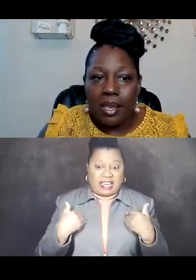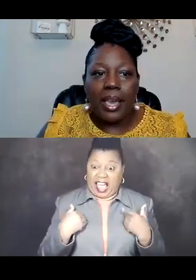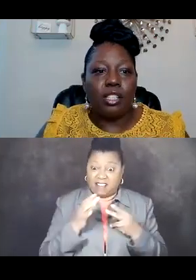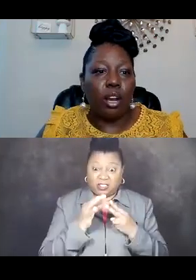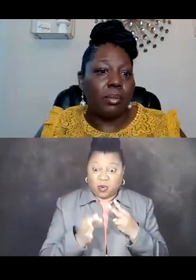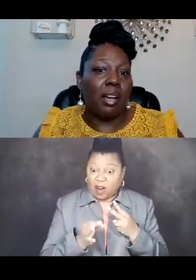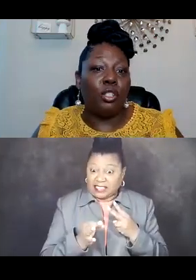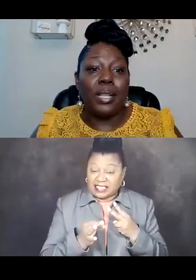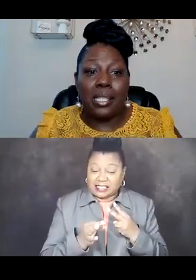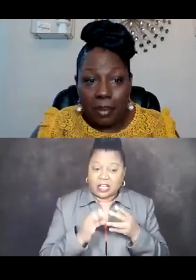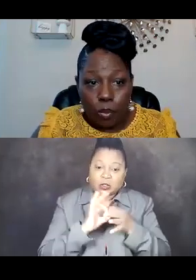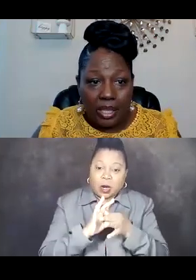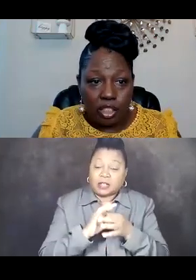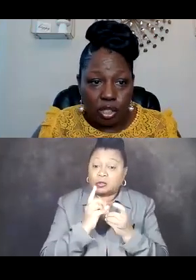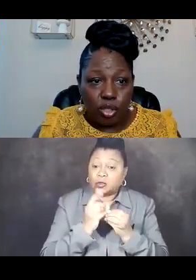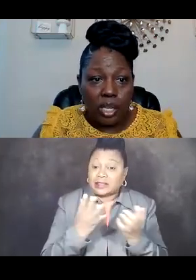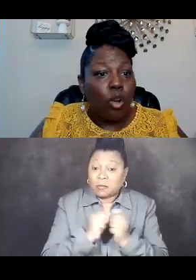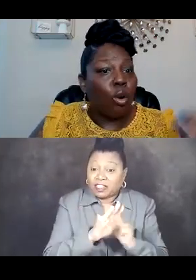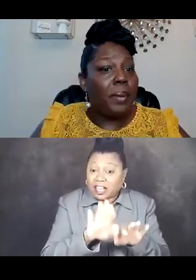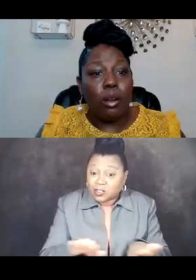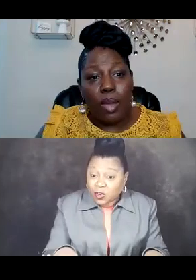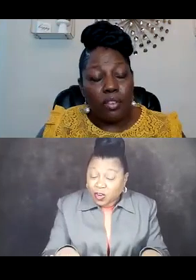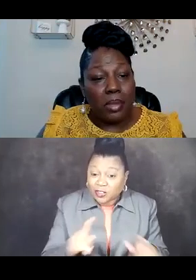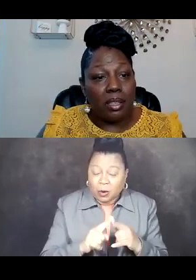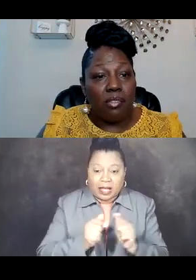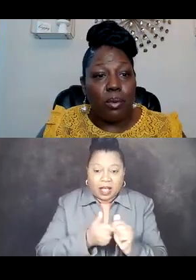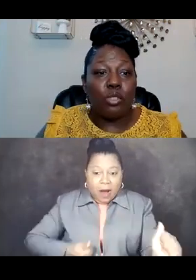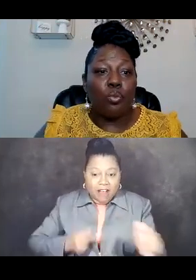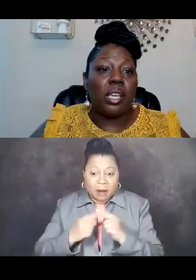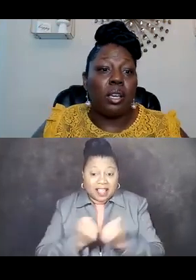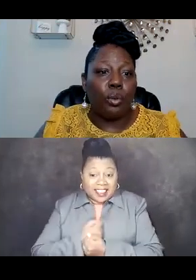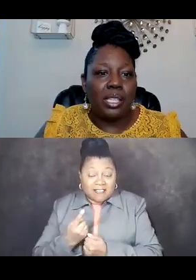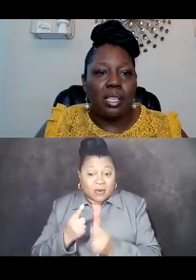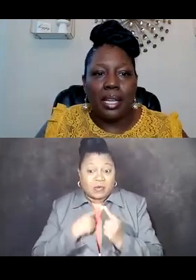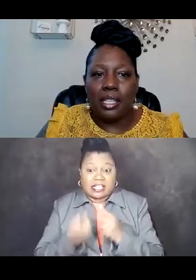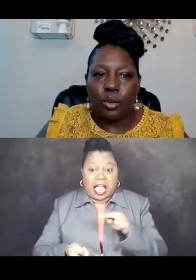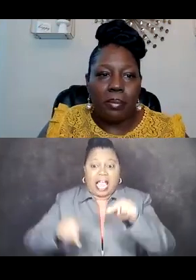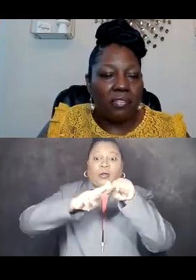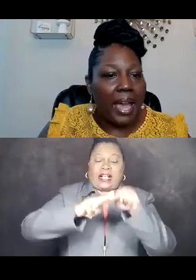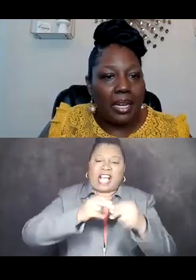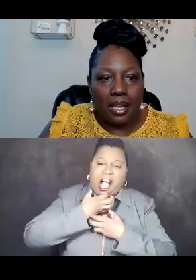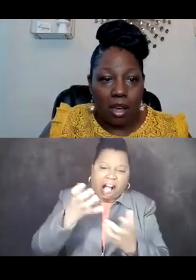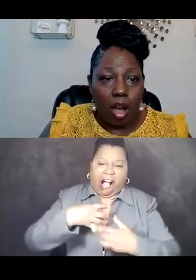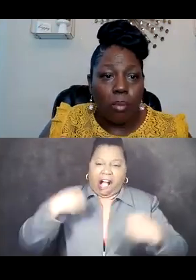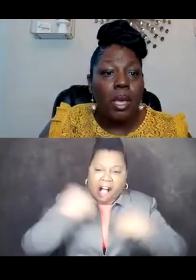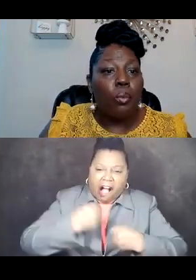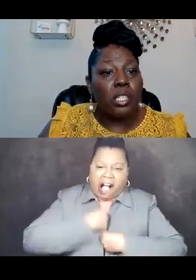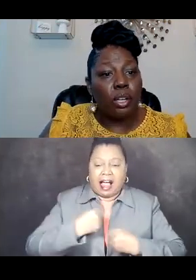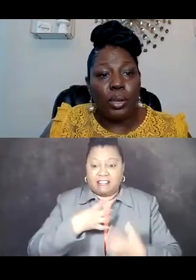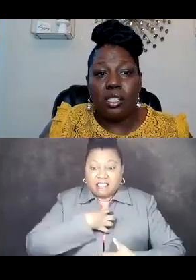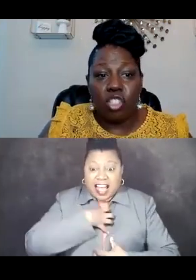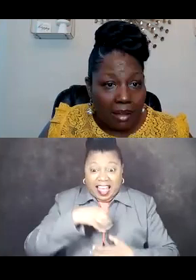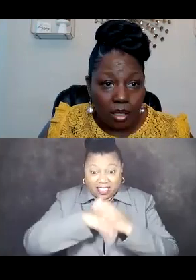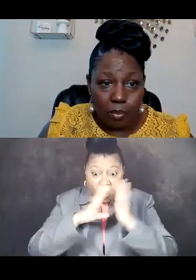choice in terms of doing something with their children or being away from their loved ones, which increased yelling, screaming, fighting in the home,